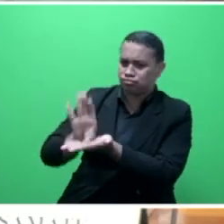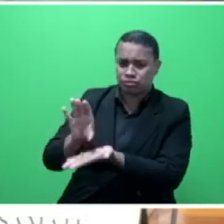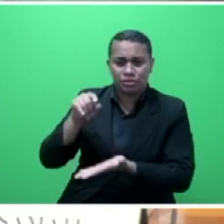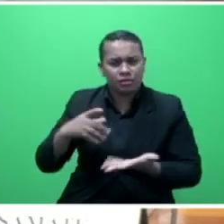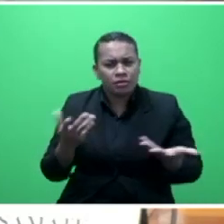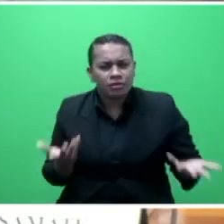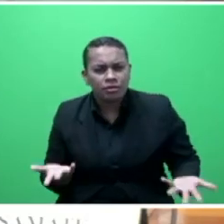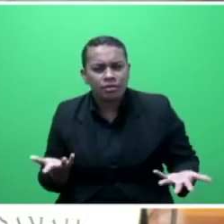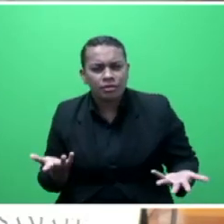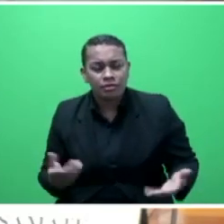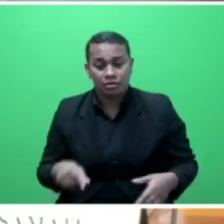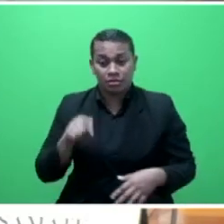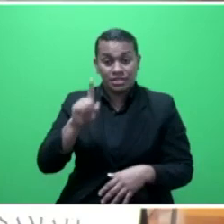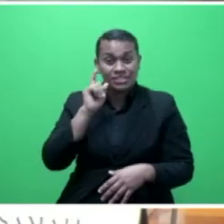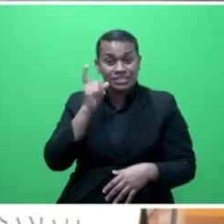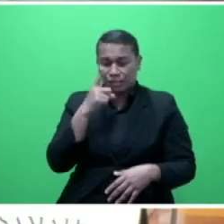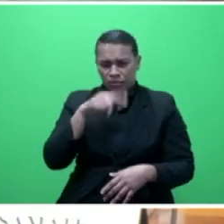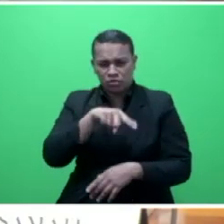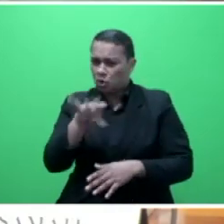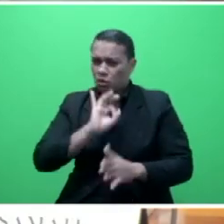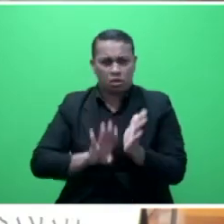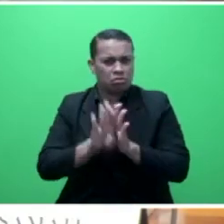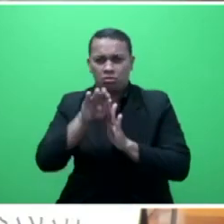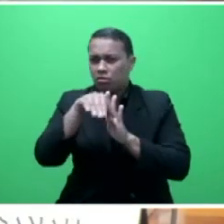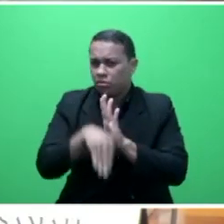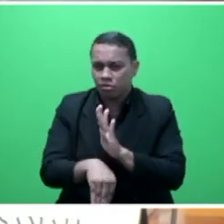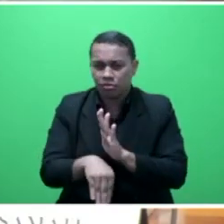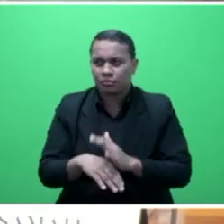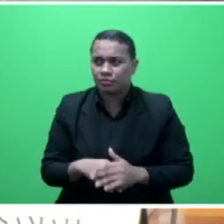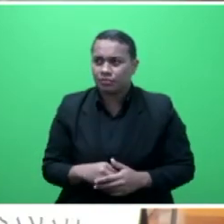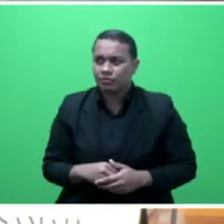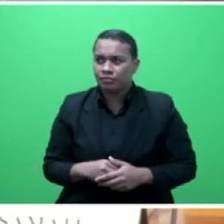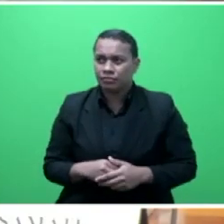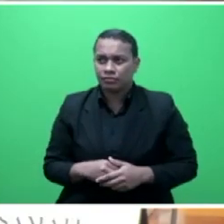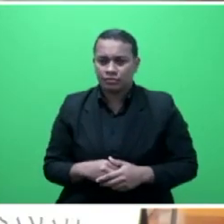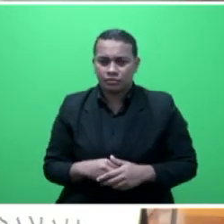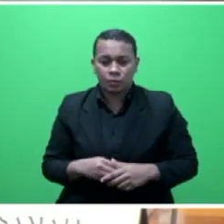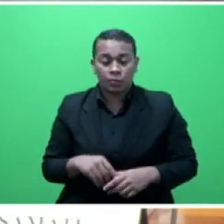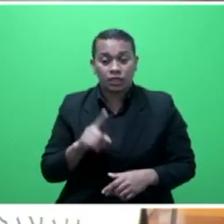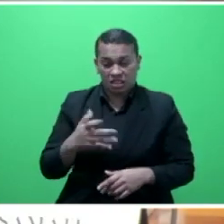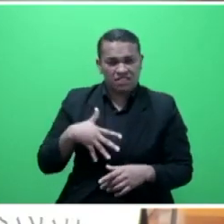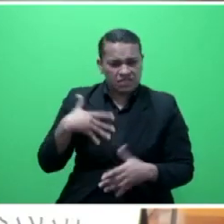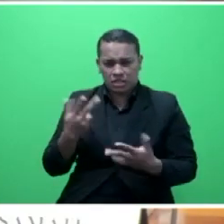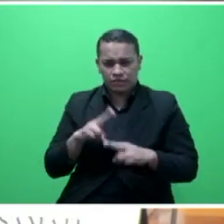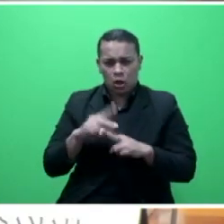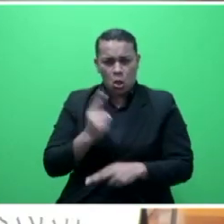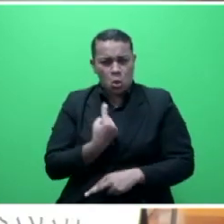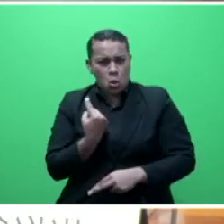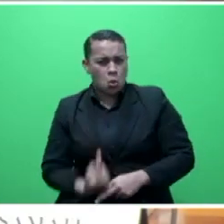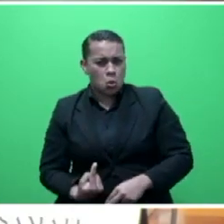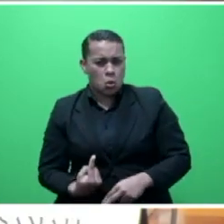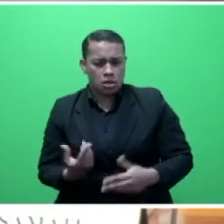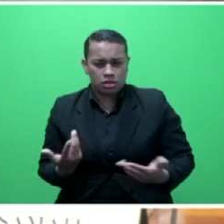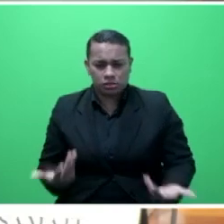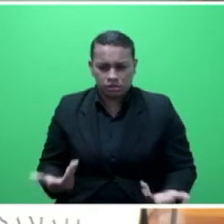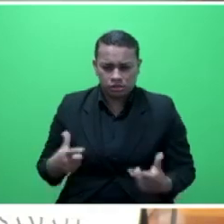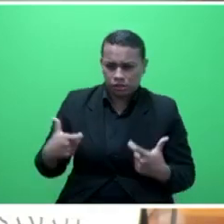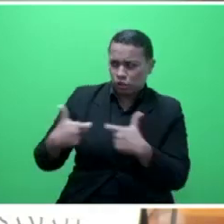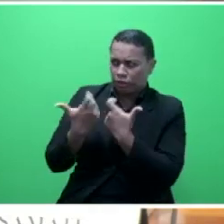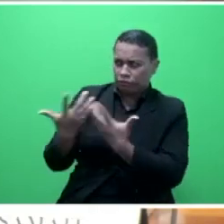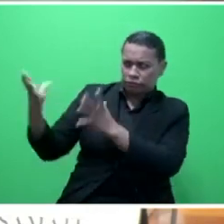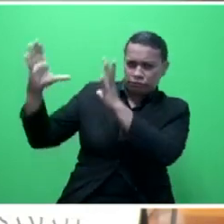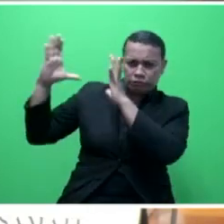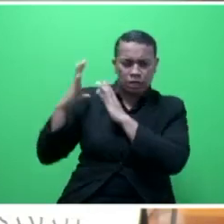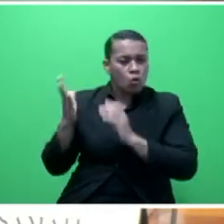true potential. Mr. Speaker said, it may feel like Fiji is alone in taking on this challenge, but we aren't. We have